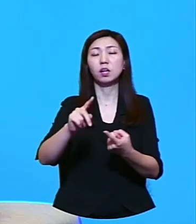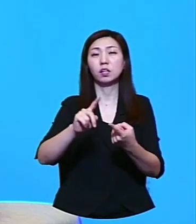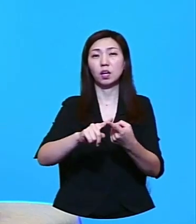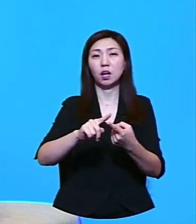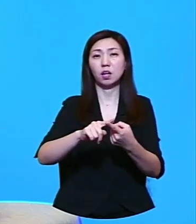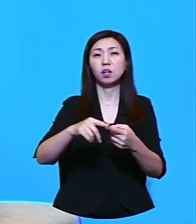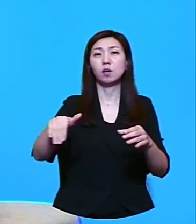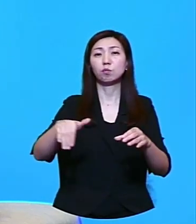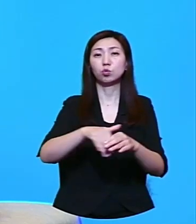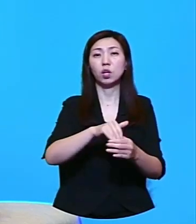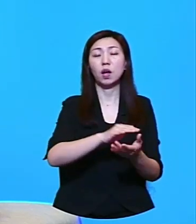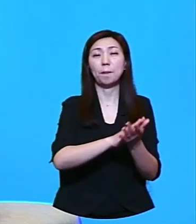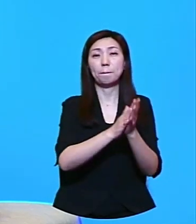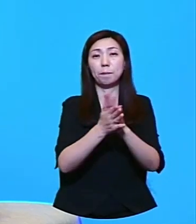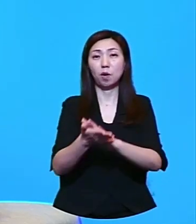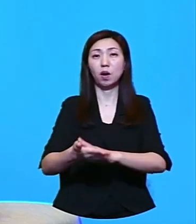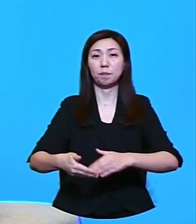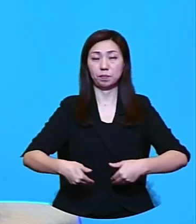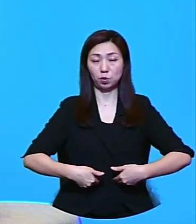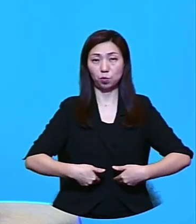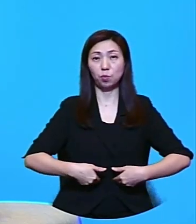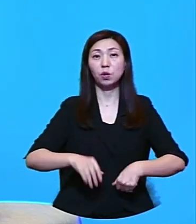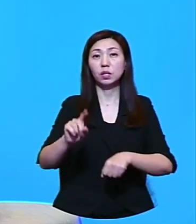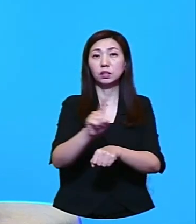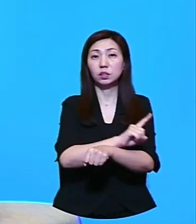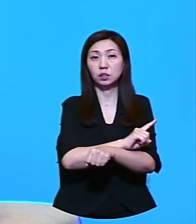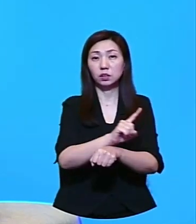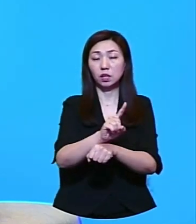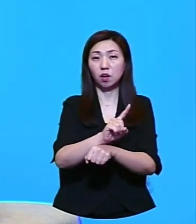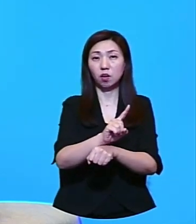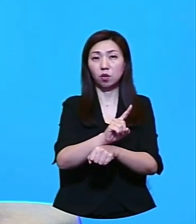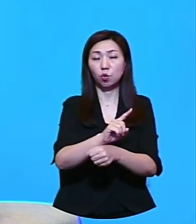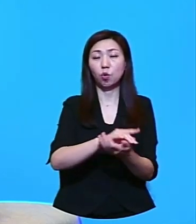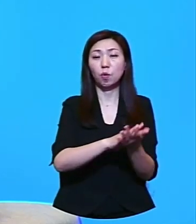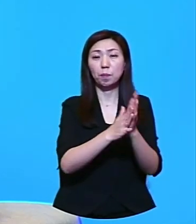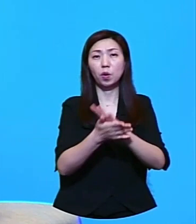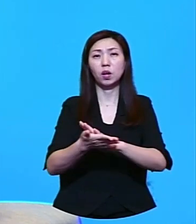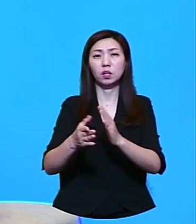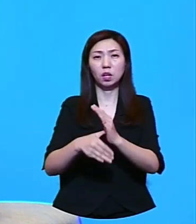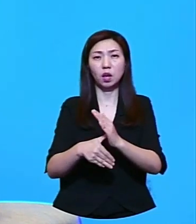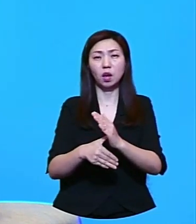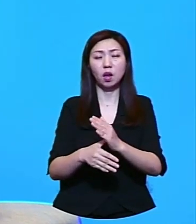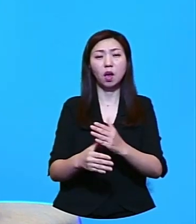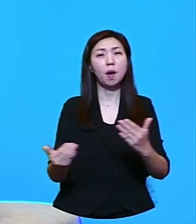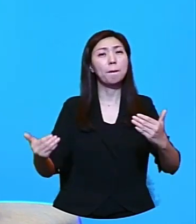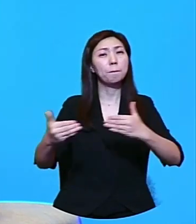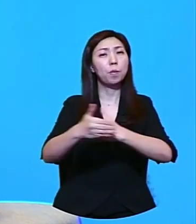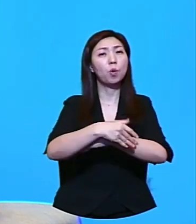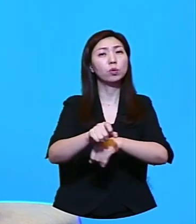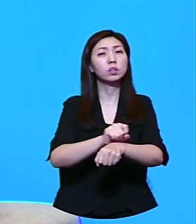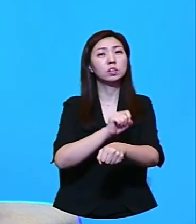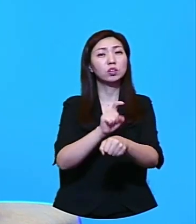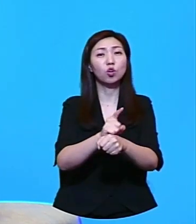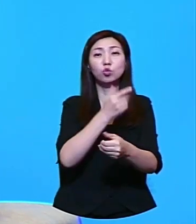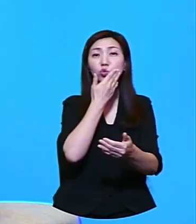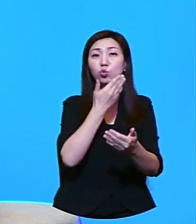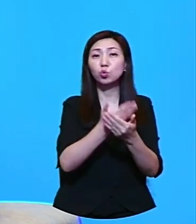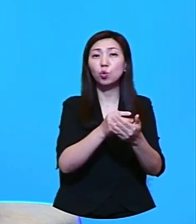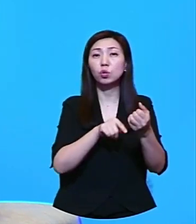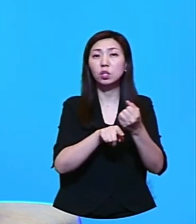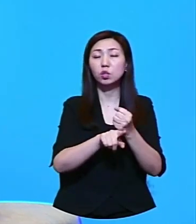this digital transformation? Because there are gaps among countries, people,